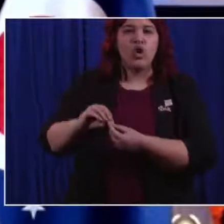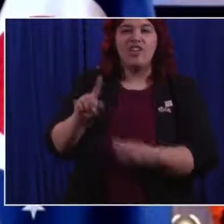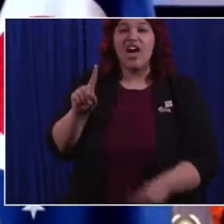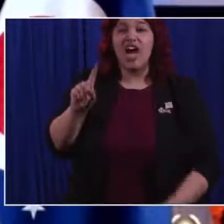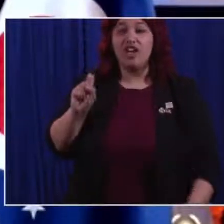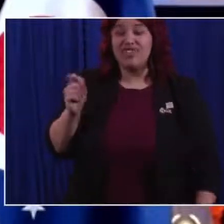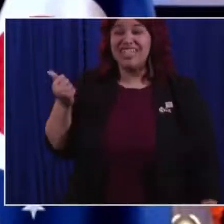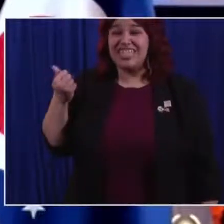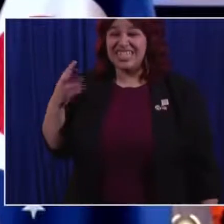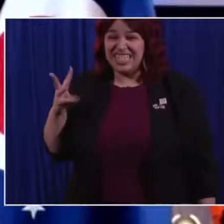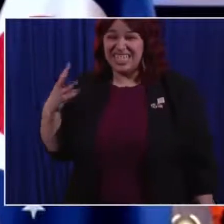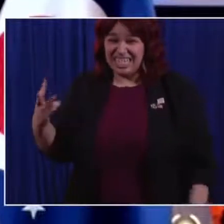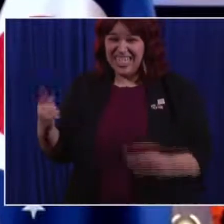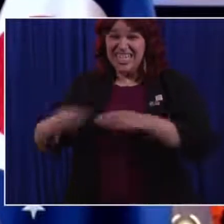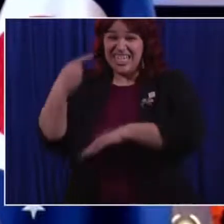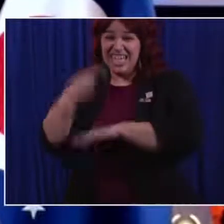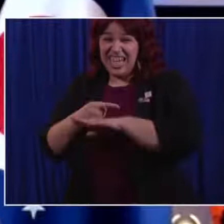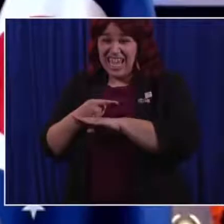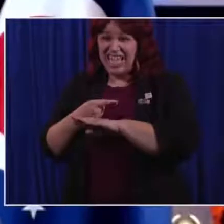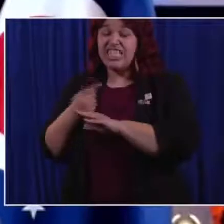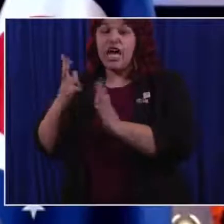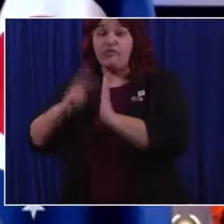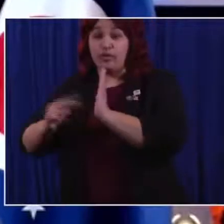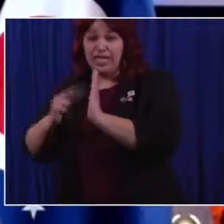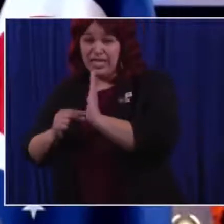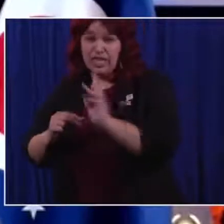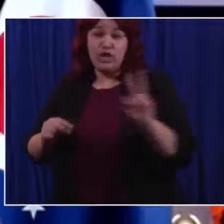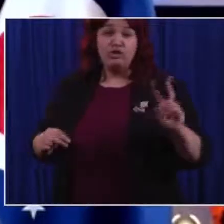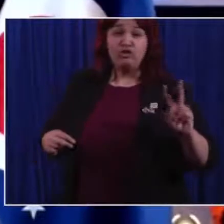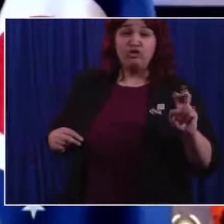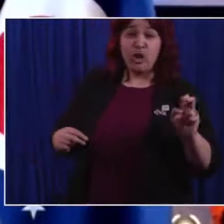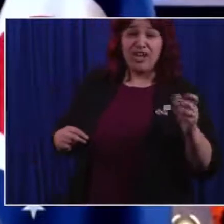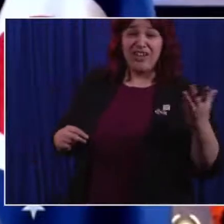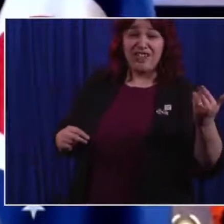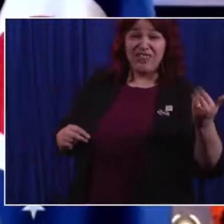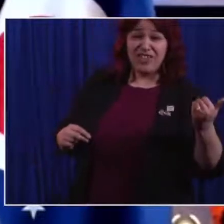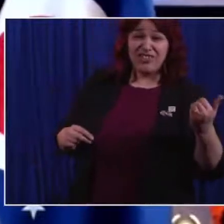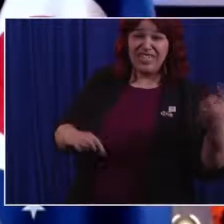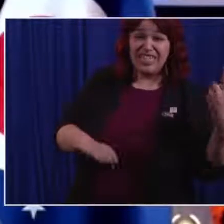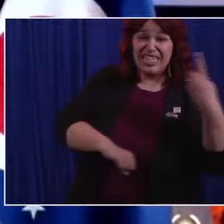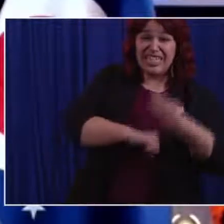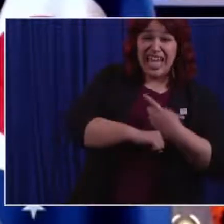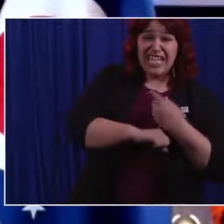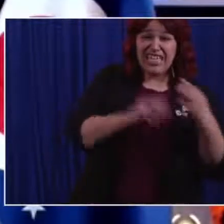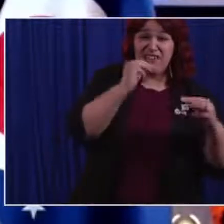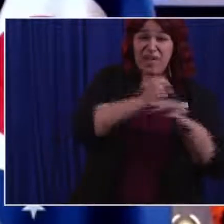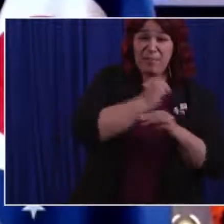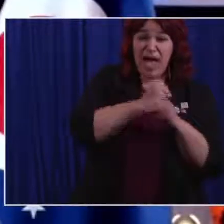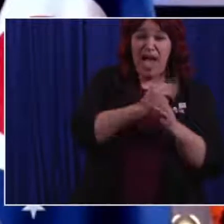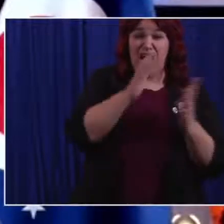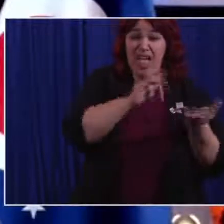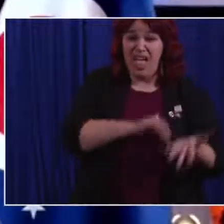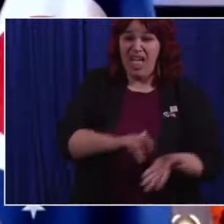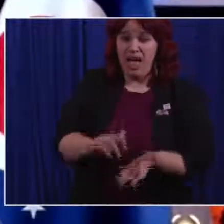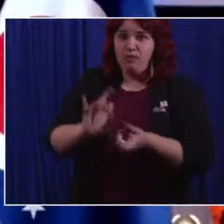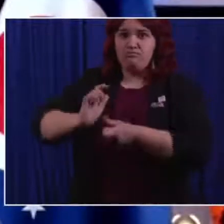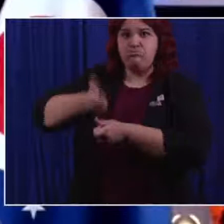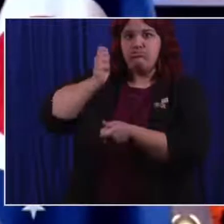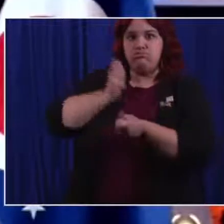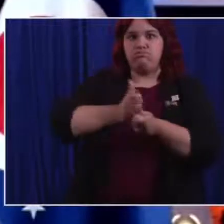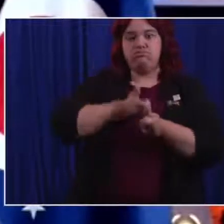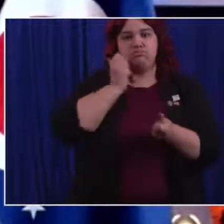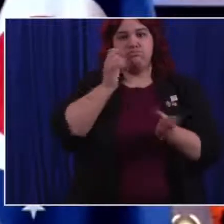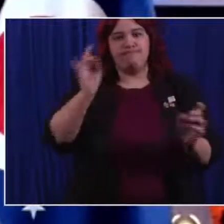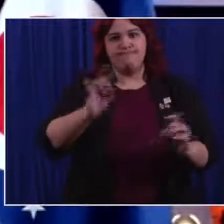math as a result. That this is a national study. It's disproportionately affected rural and